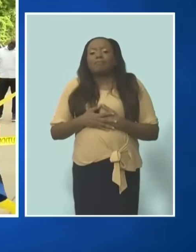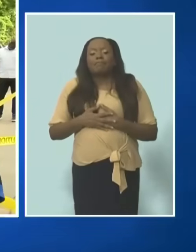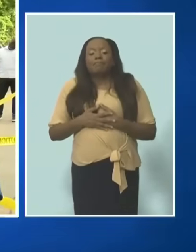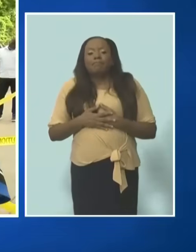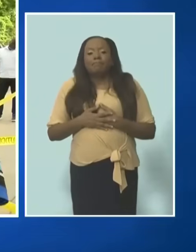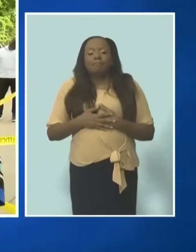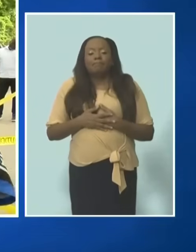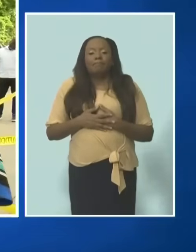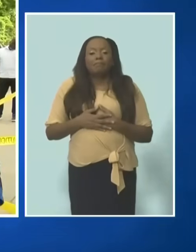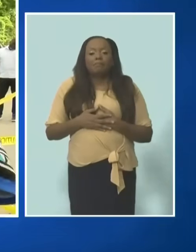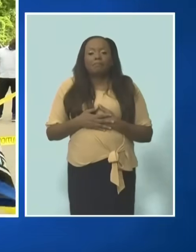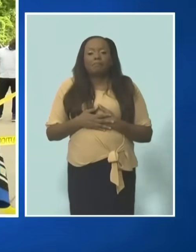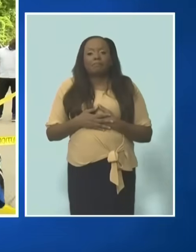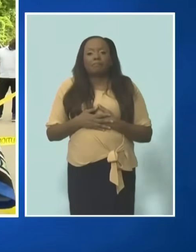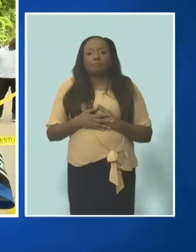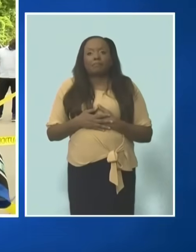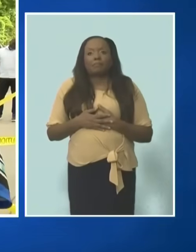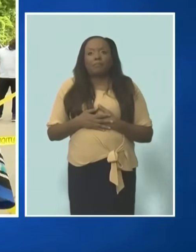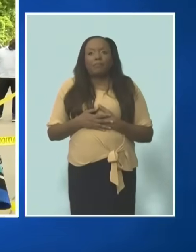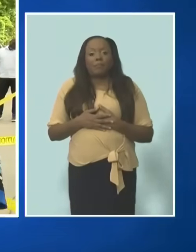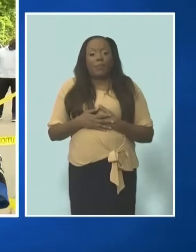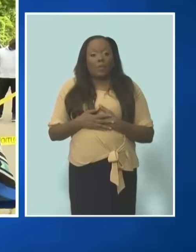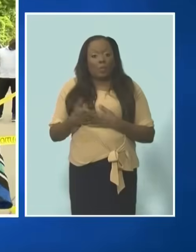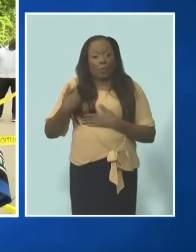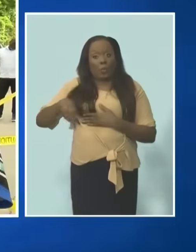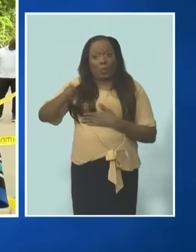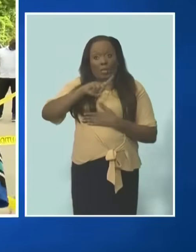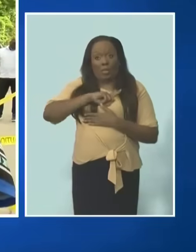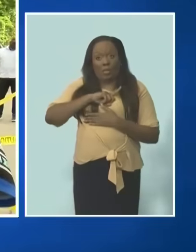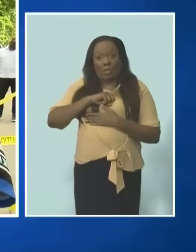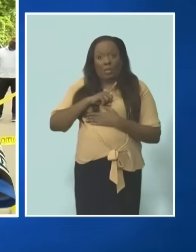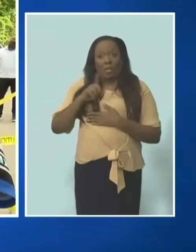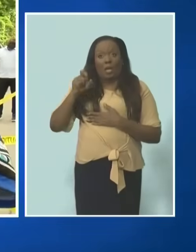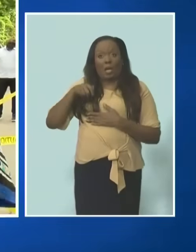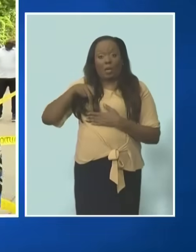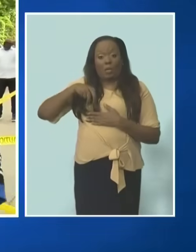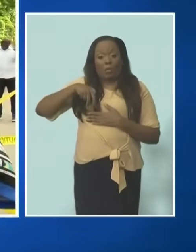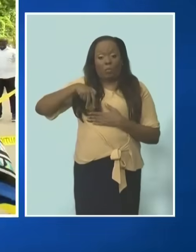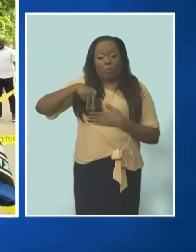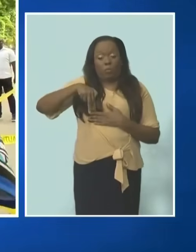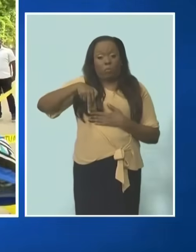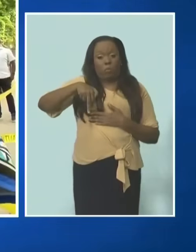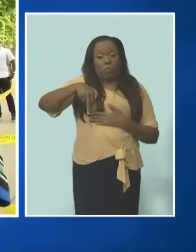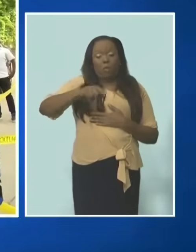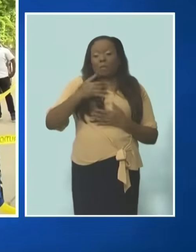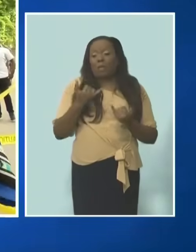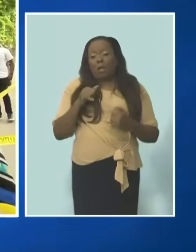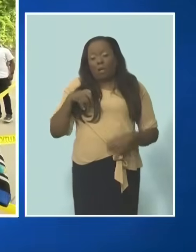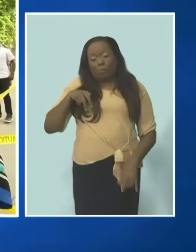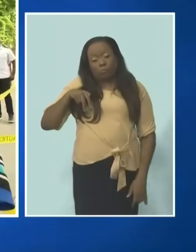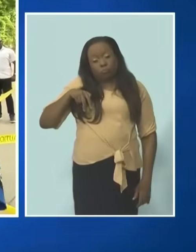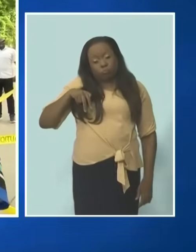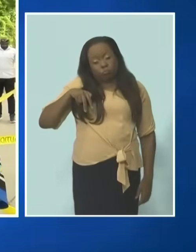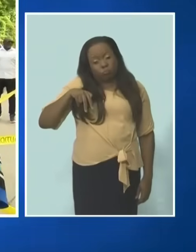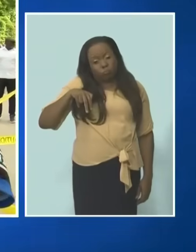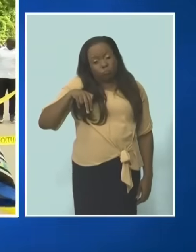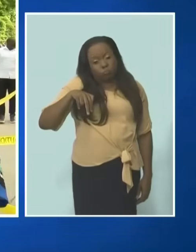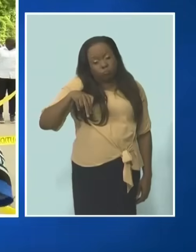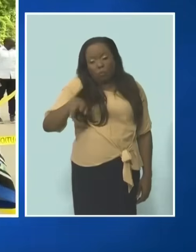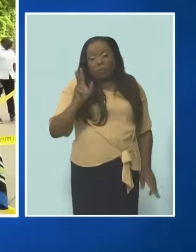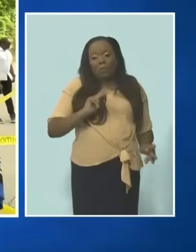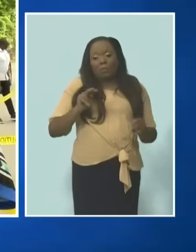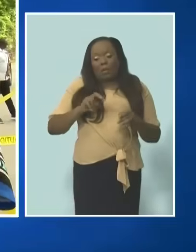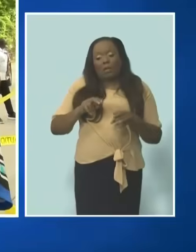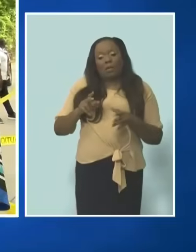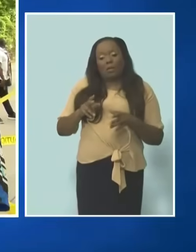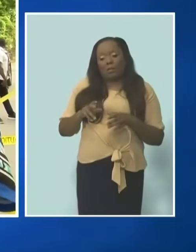that even for us here this afternoon walking across the bridge, that there is still a rather long commute for persons who get off at one